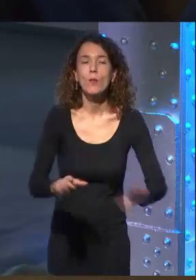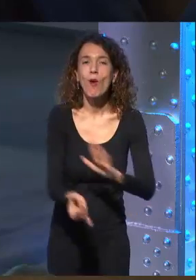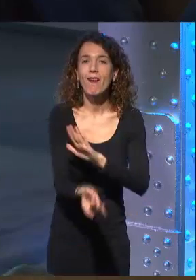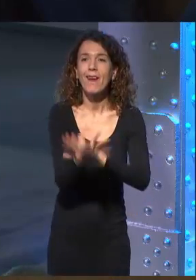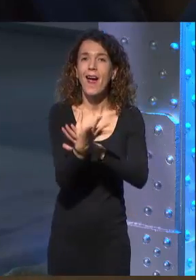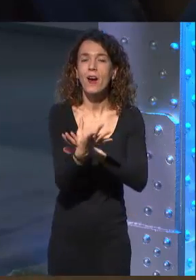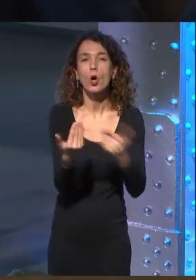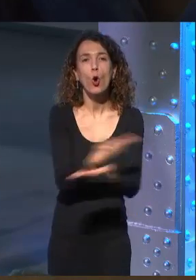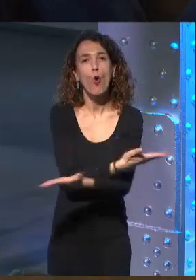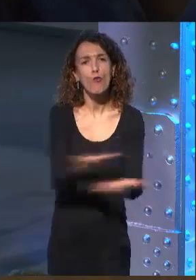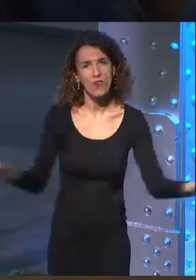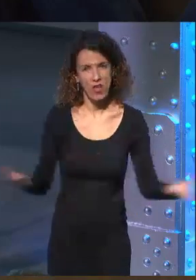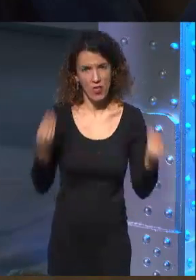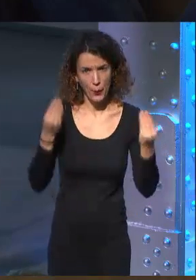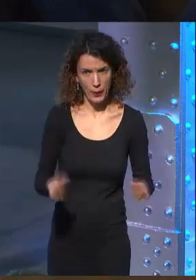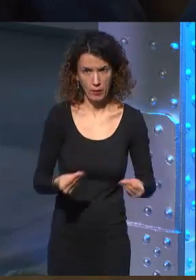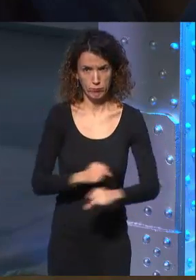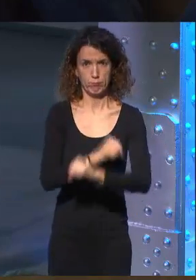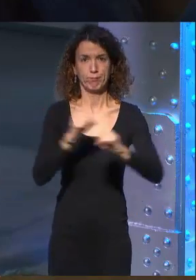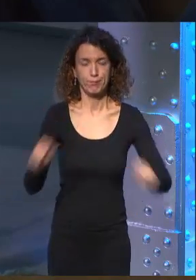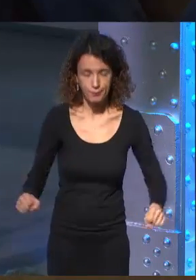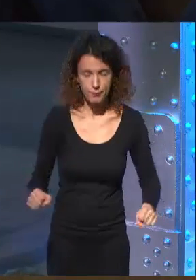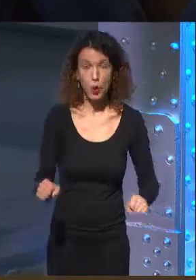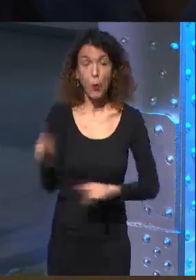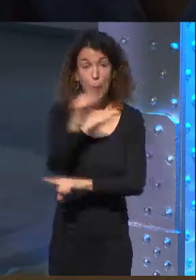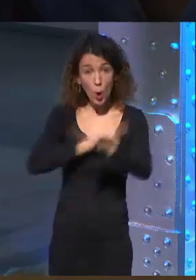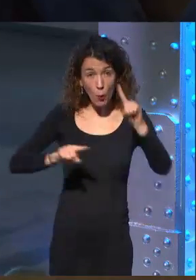is towards that goal of creating that trust